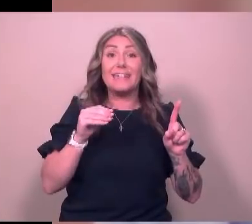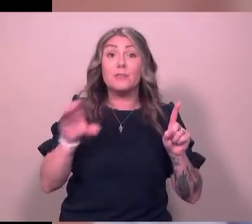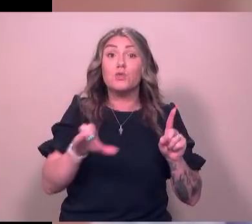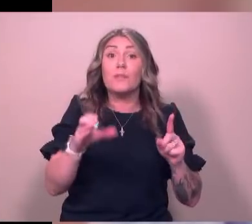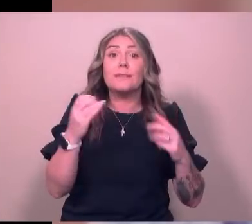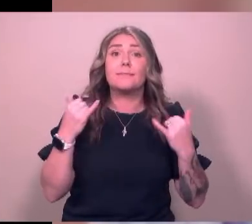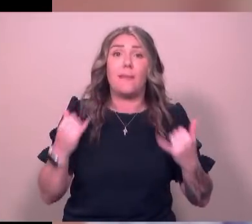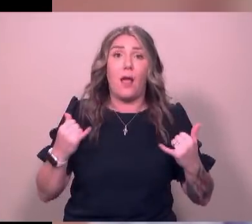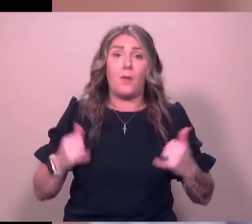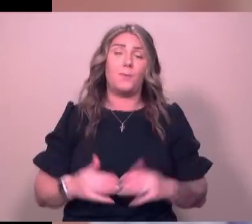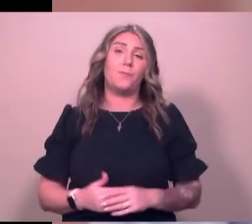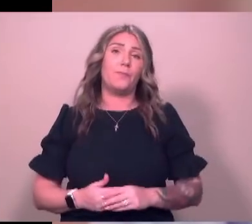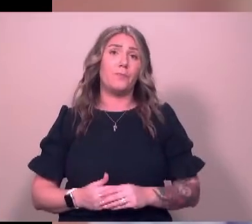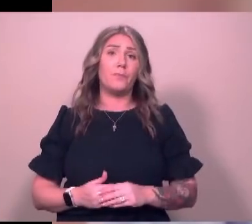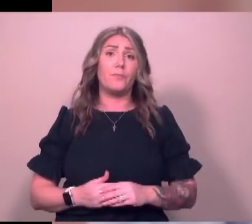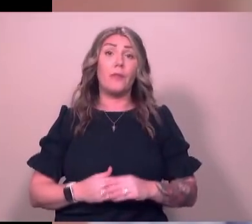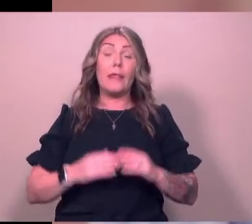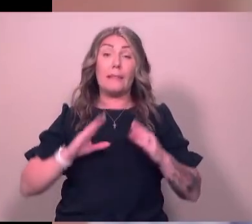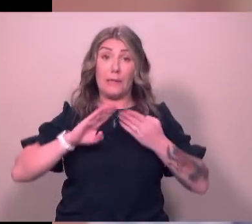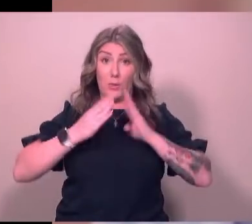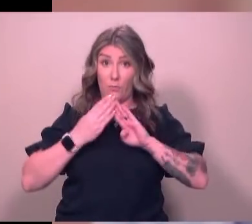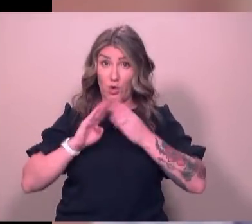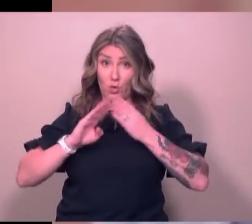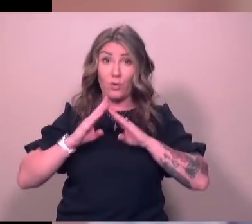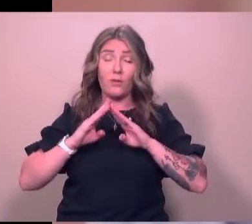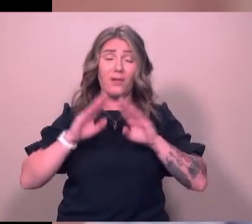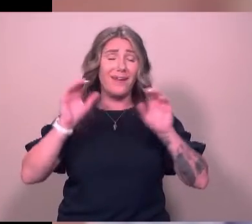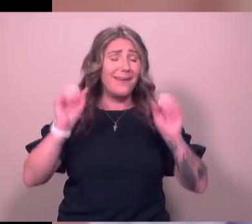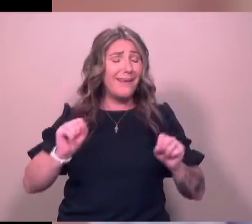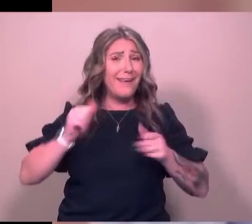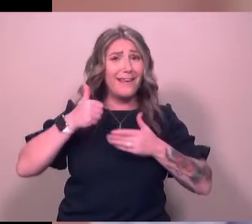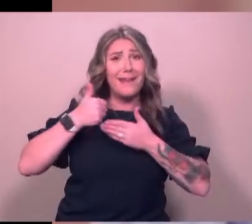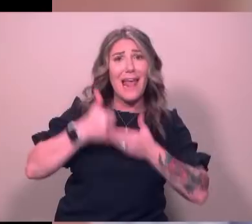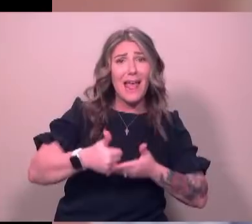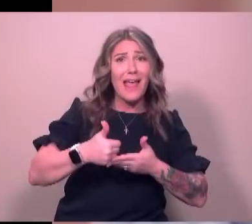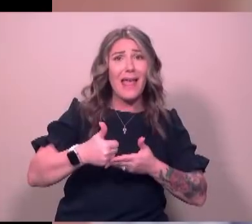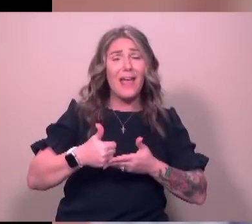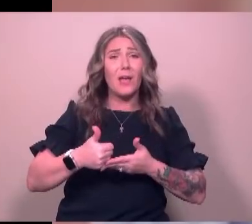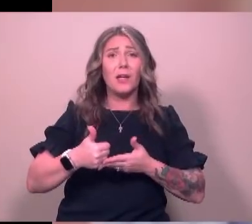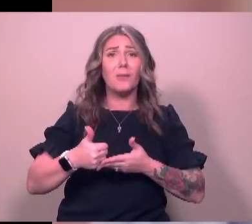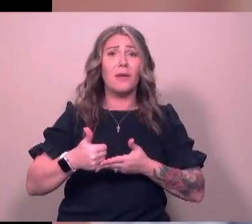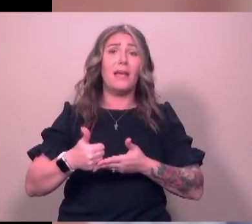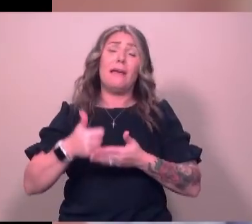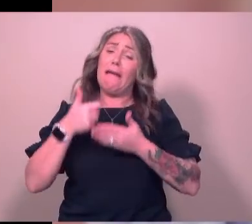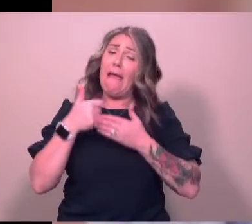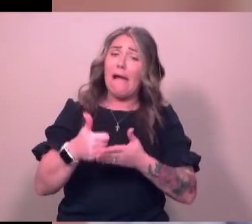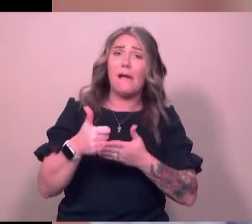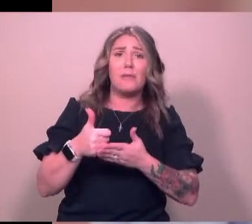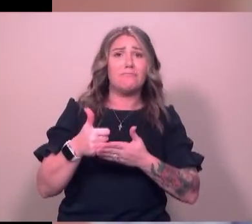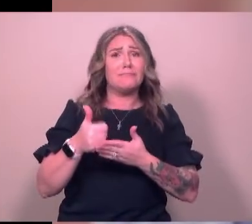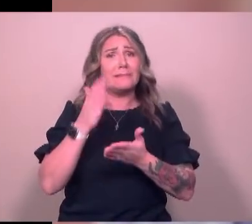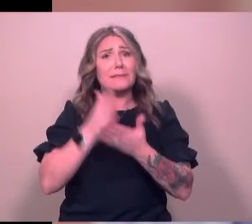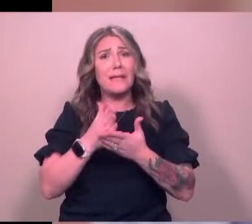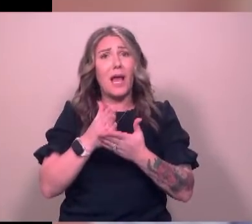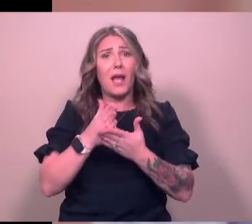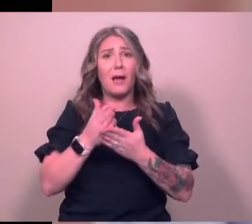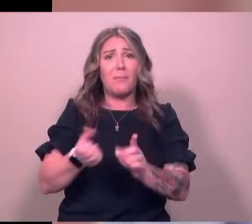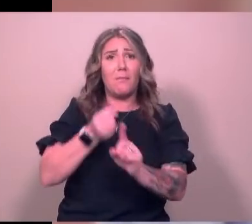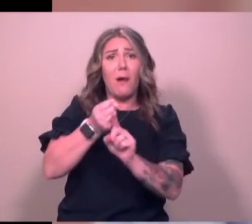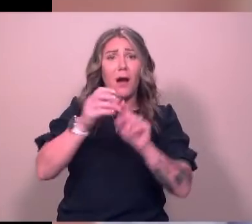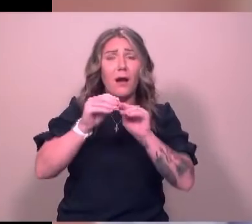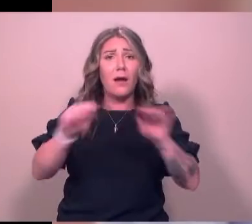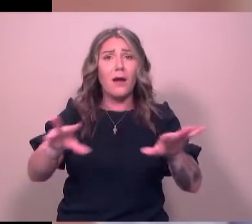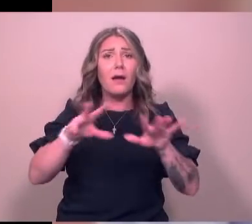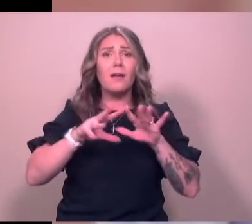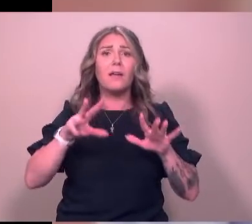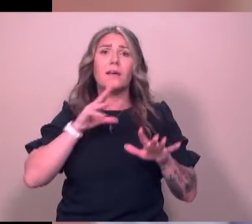now. Our community can help us stop this pandemic, but we've got to have the cooperation